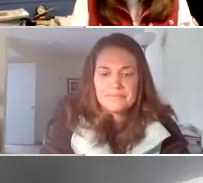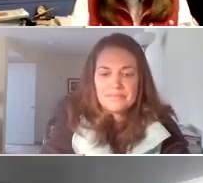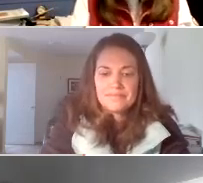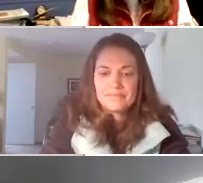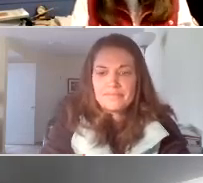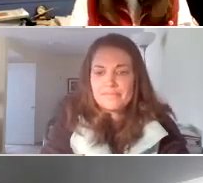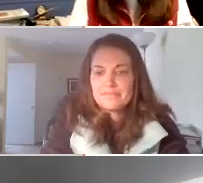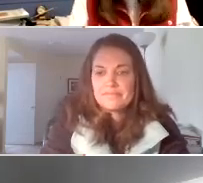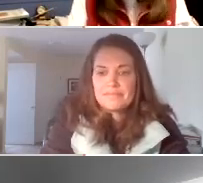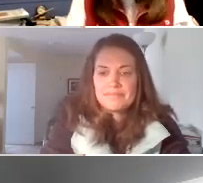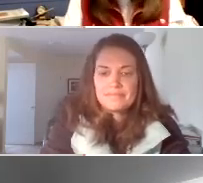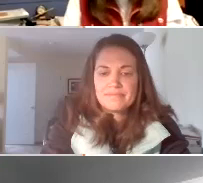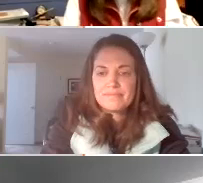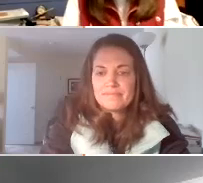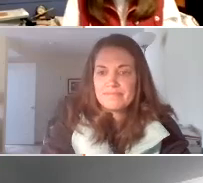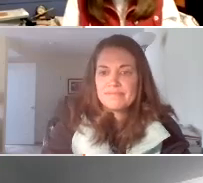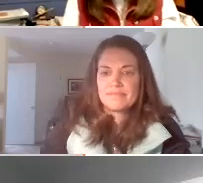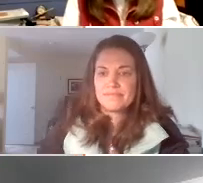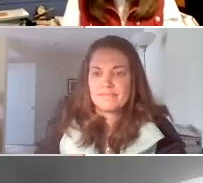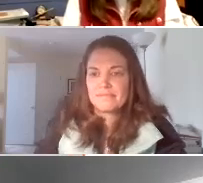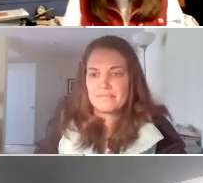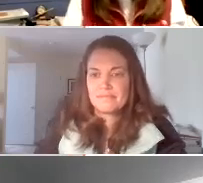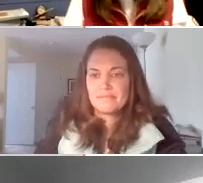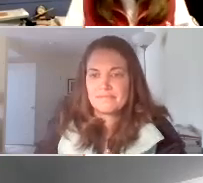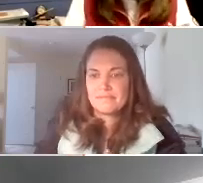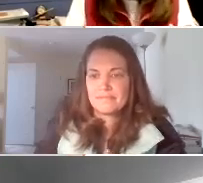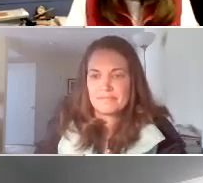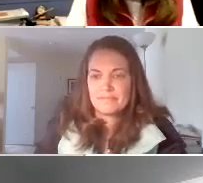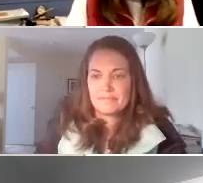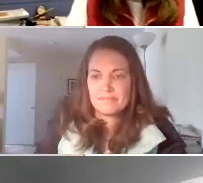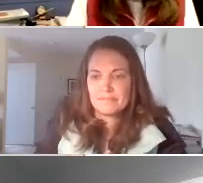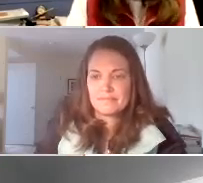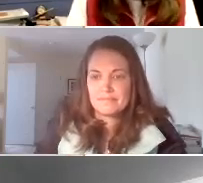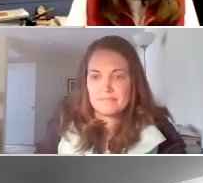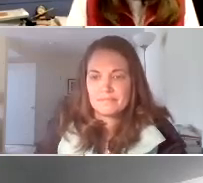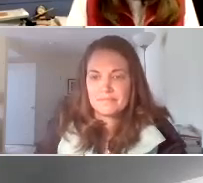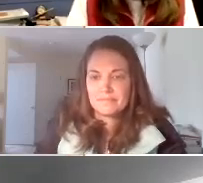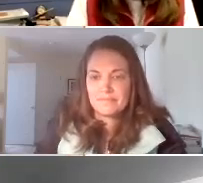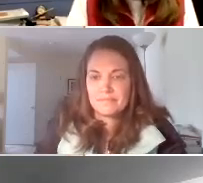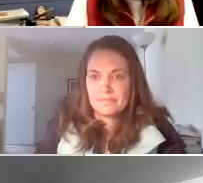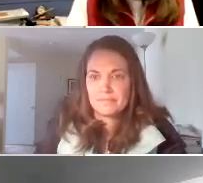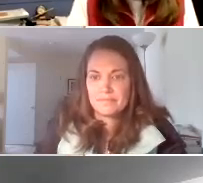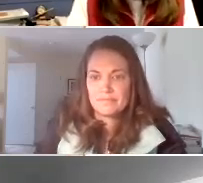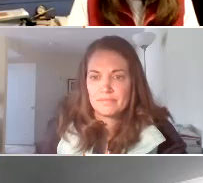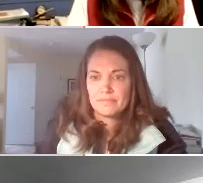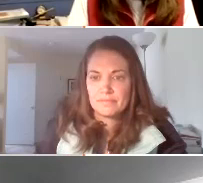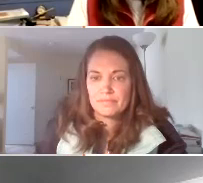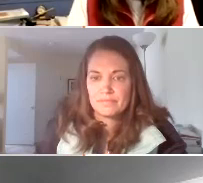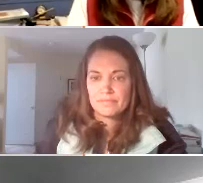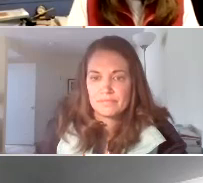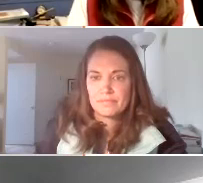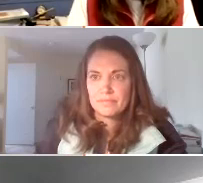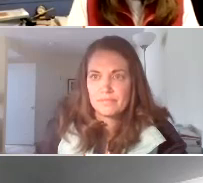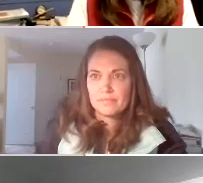need that light to maintain vision on the object or task. So here on the bottom, where we see this cute little guy